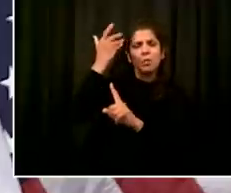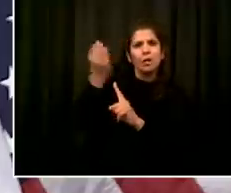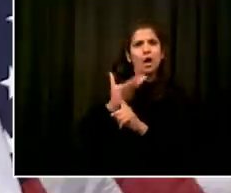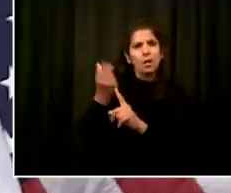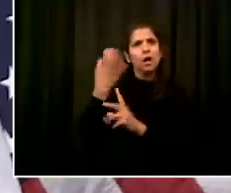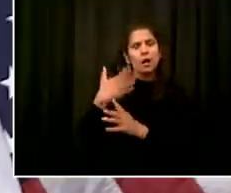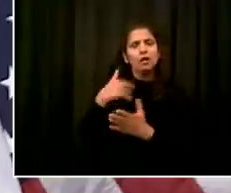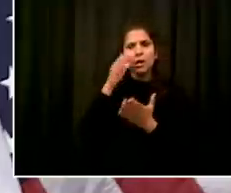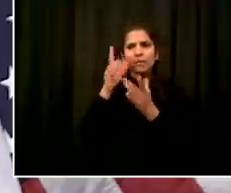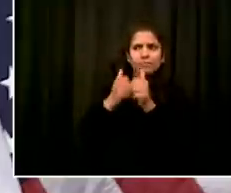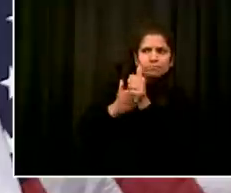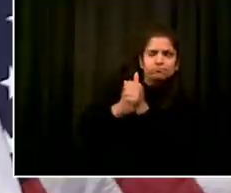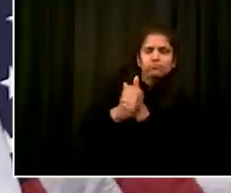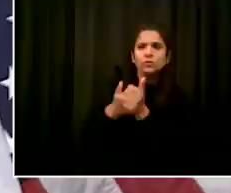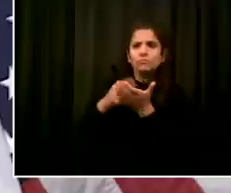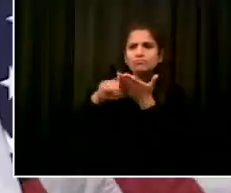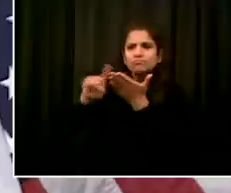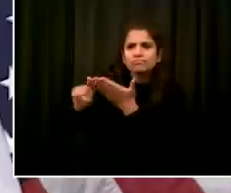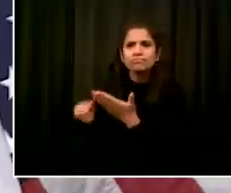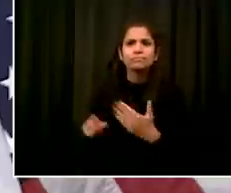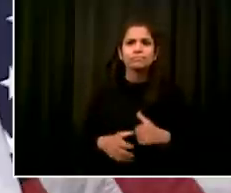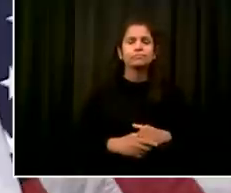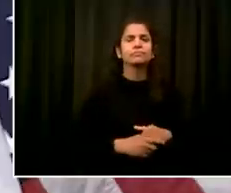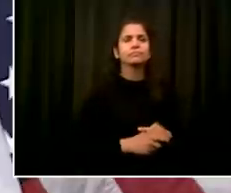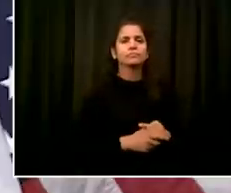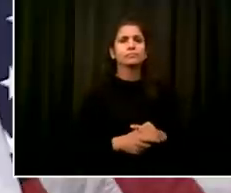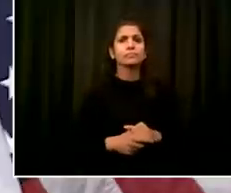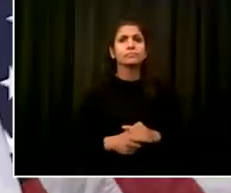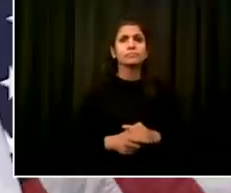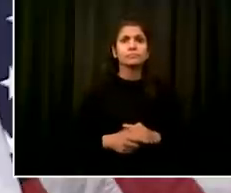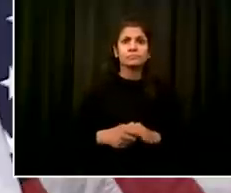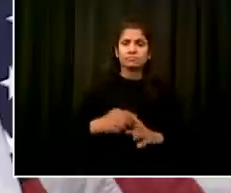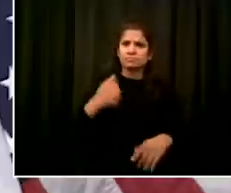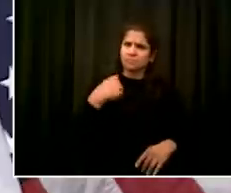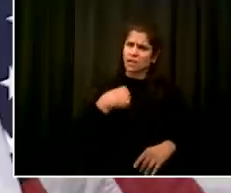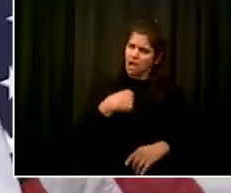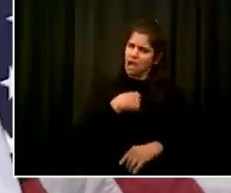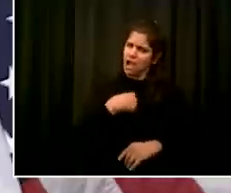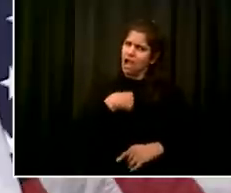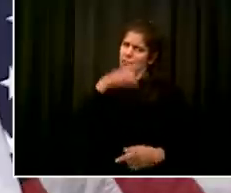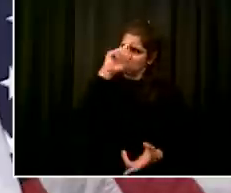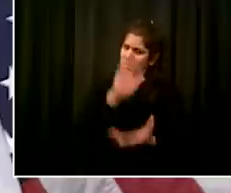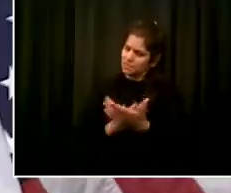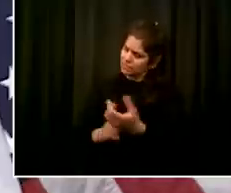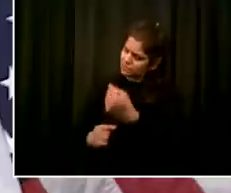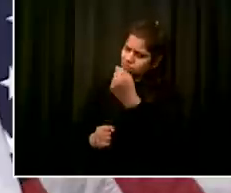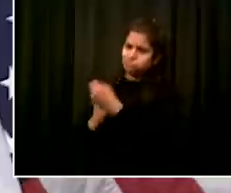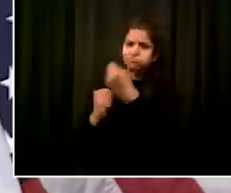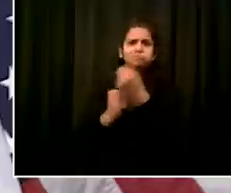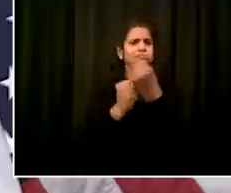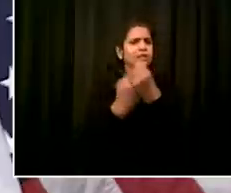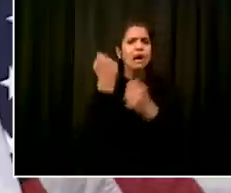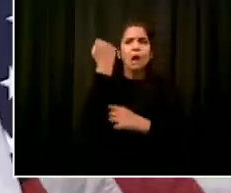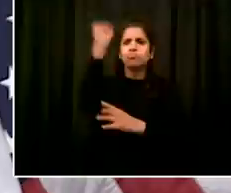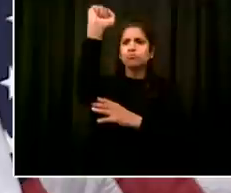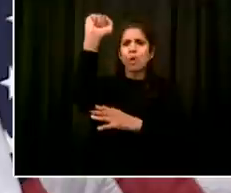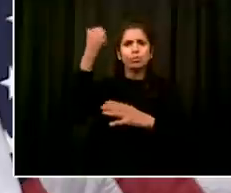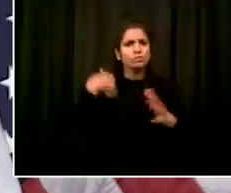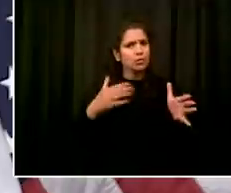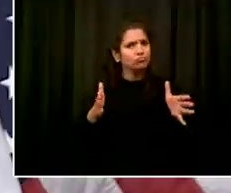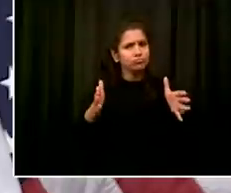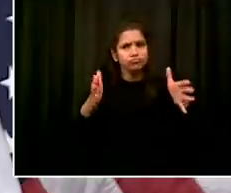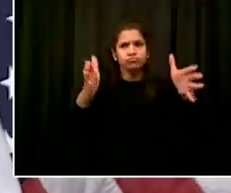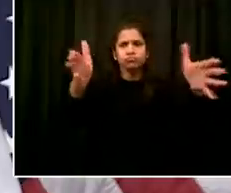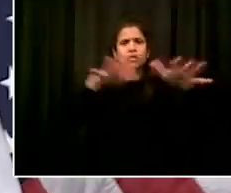We absolutely believe in the right to protest. I think we've shown it and said it 1,000 times, and we're going to continue to. Essential workers